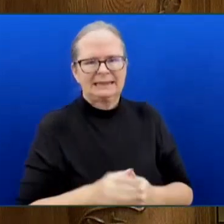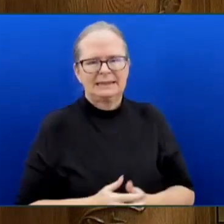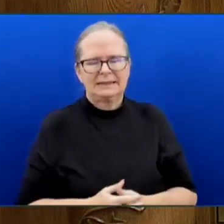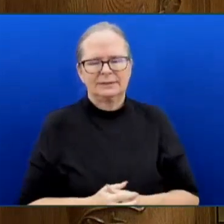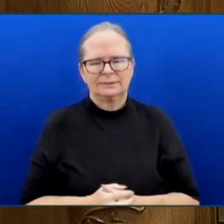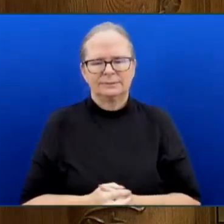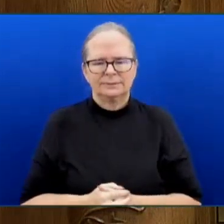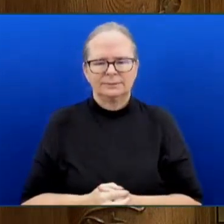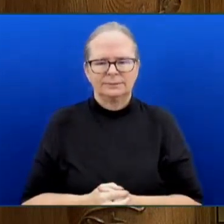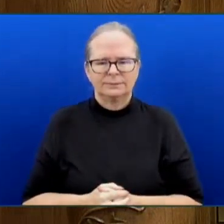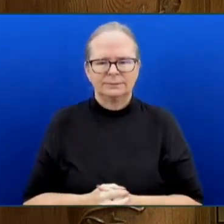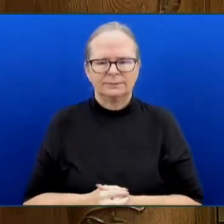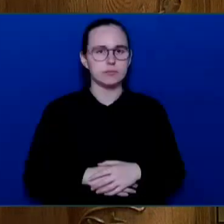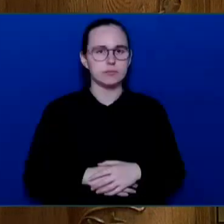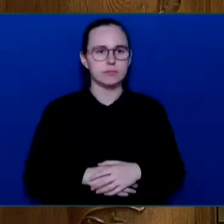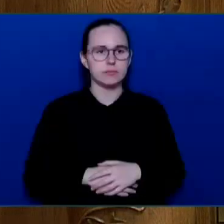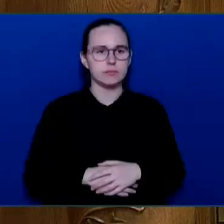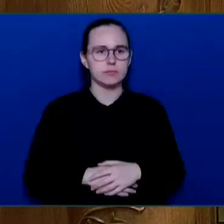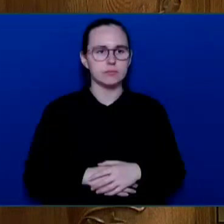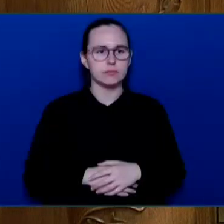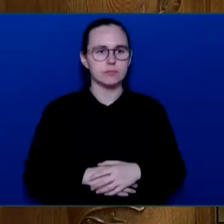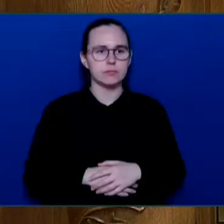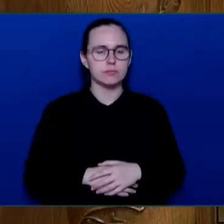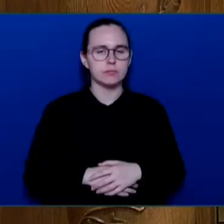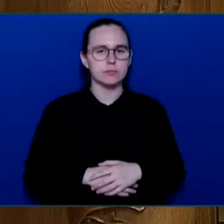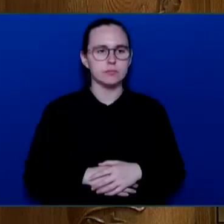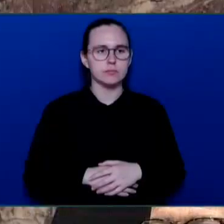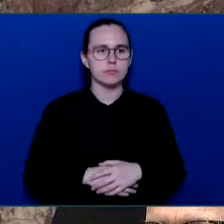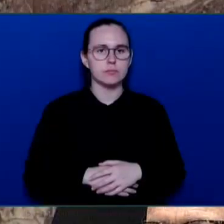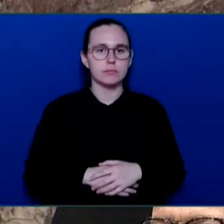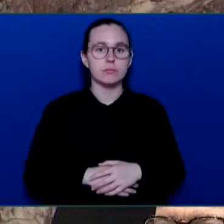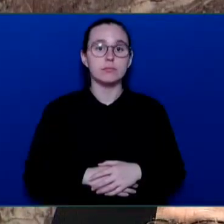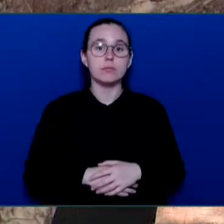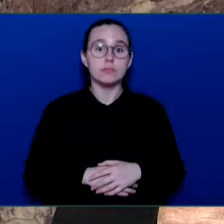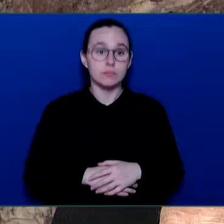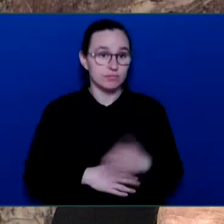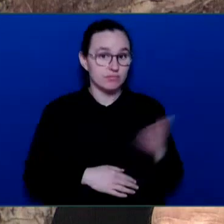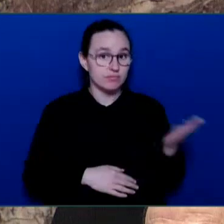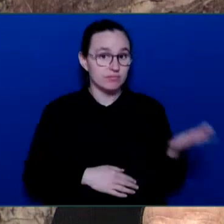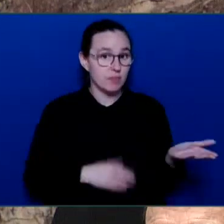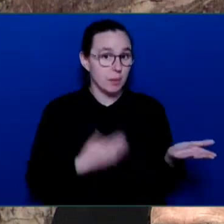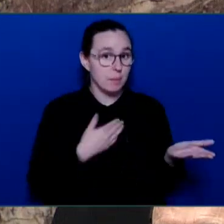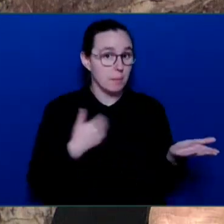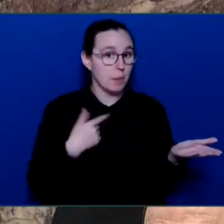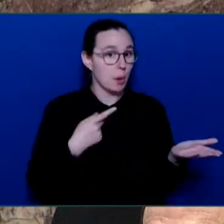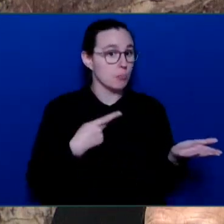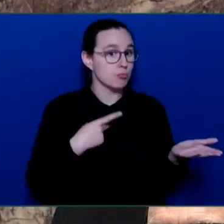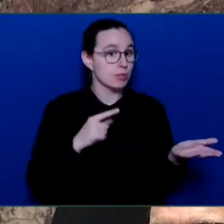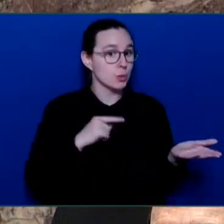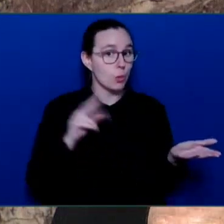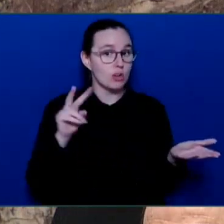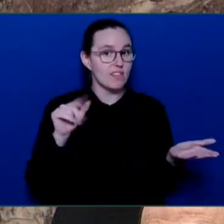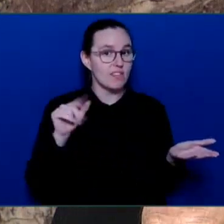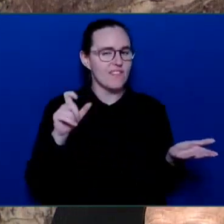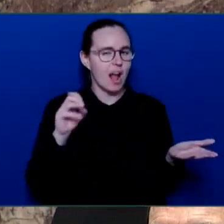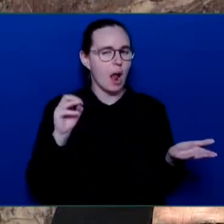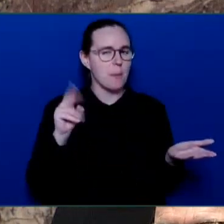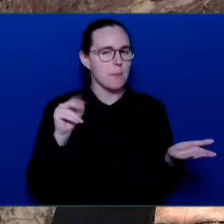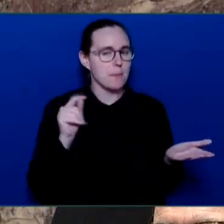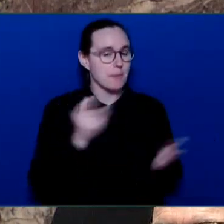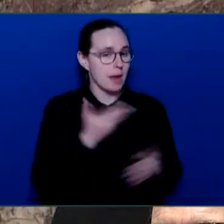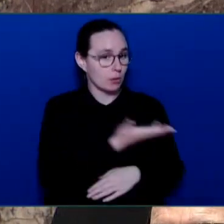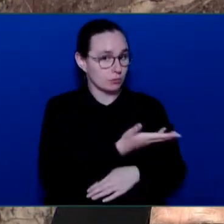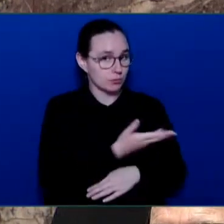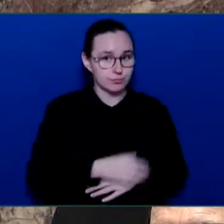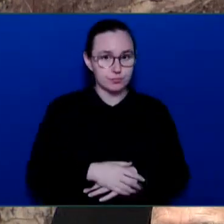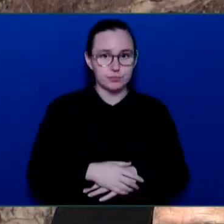Member for Prince George Valemount. Well, one thing we know, and the minister knows it, is that cancer can't wait. This minister,